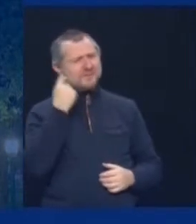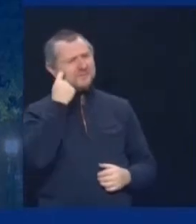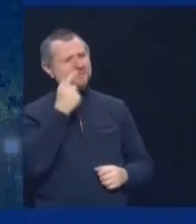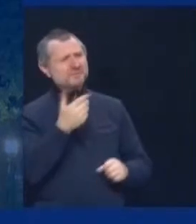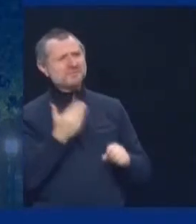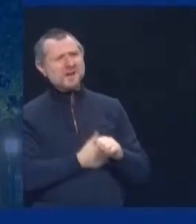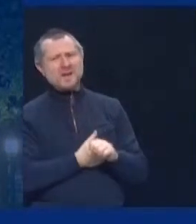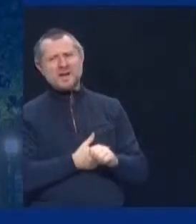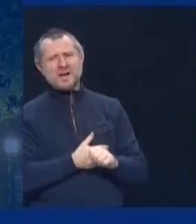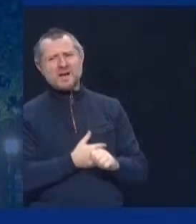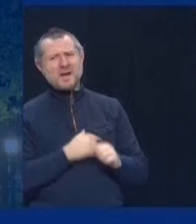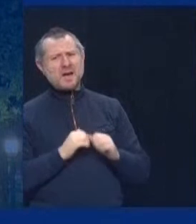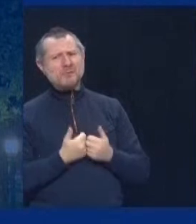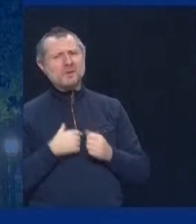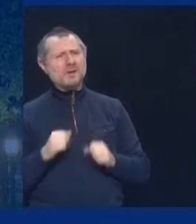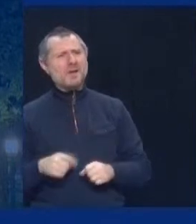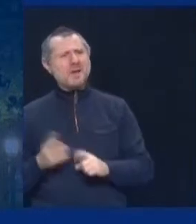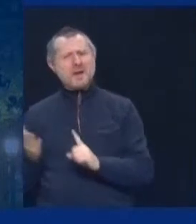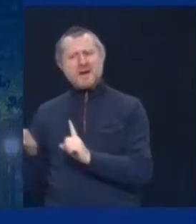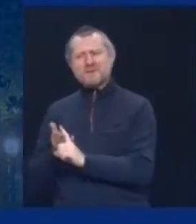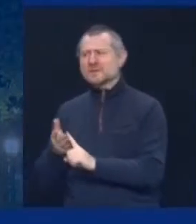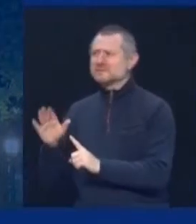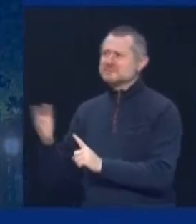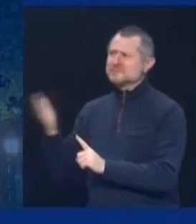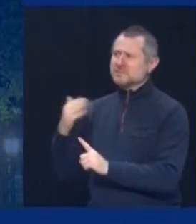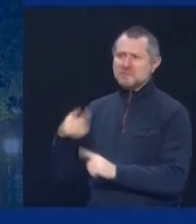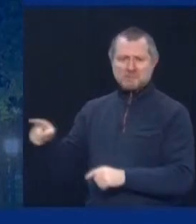teachers. How do I get them back?